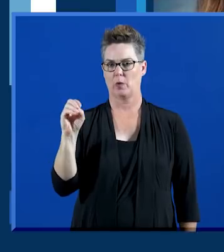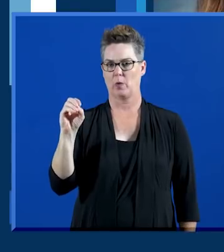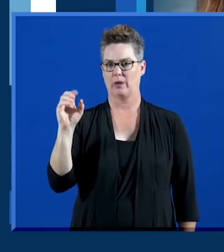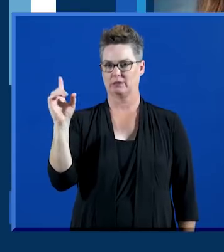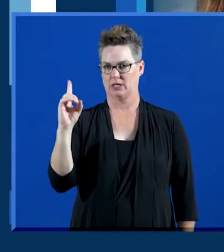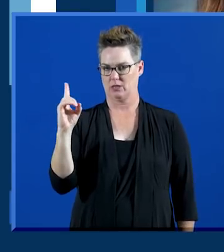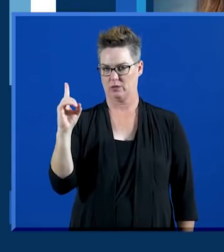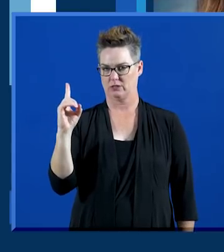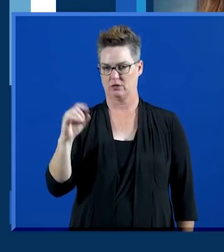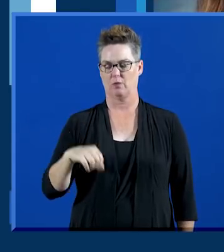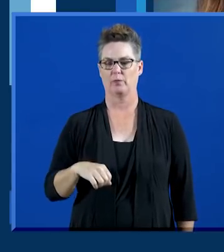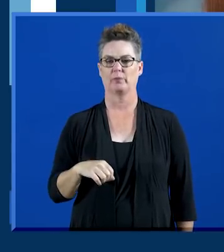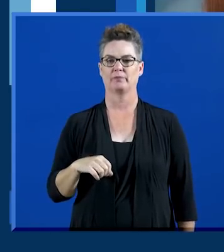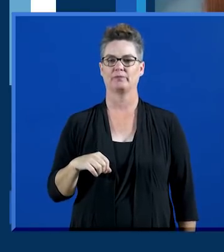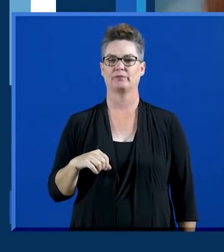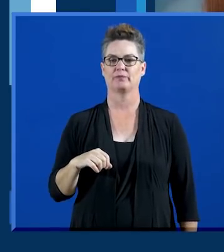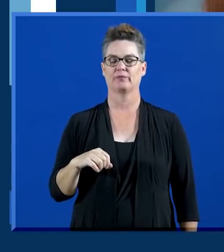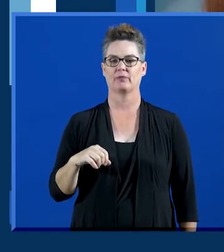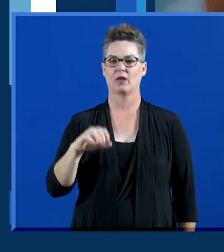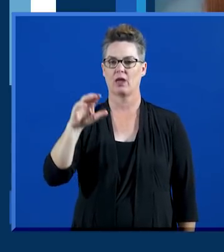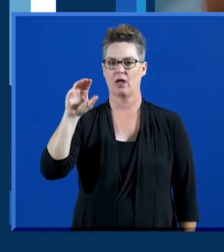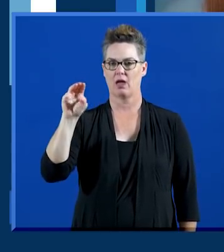Germano Di Lorenzo.